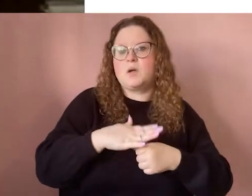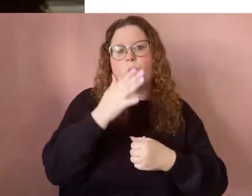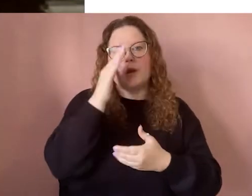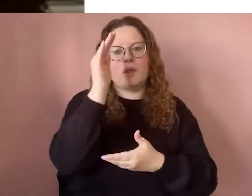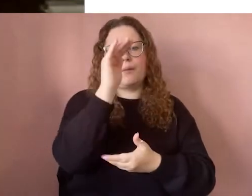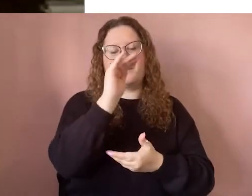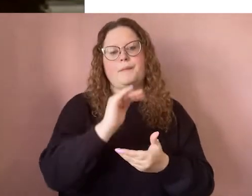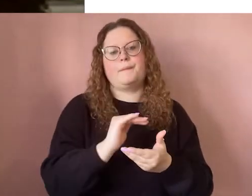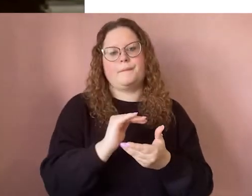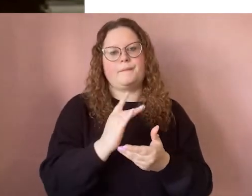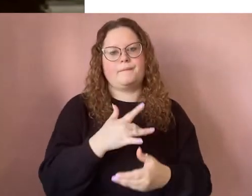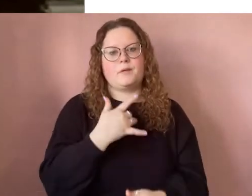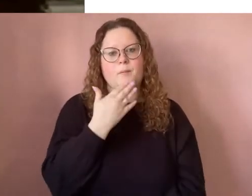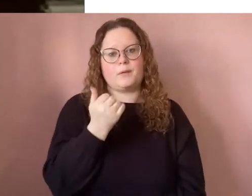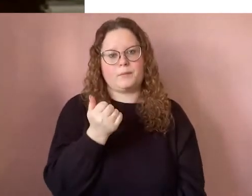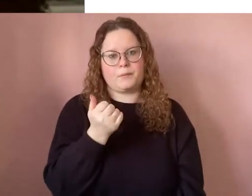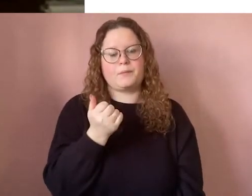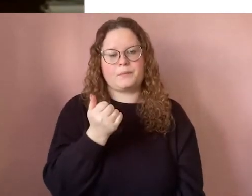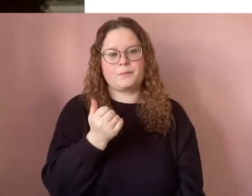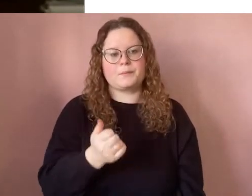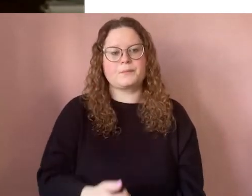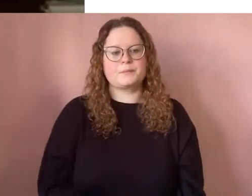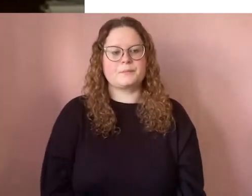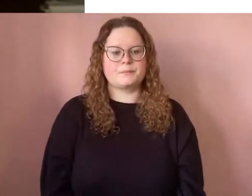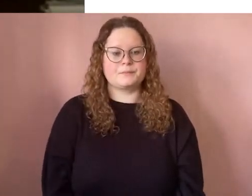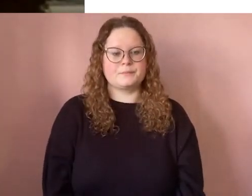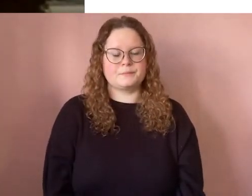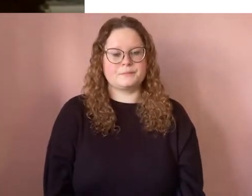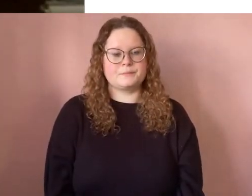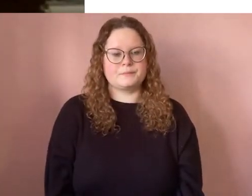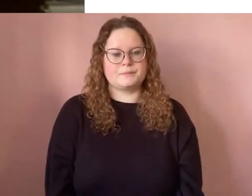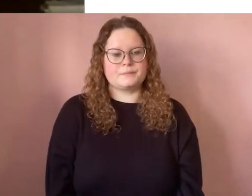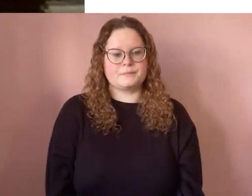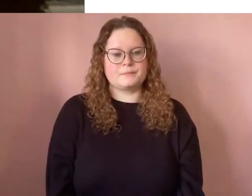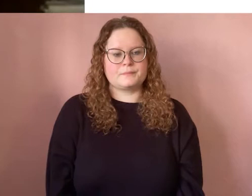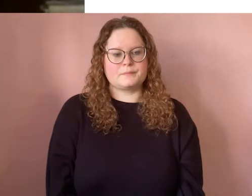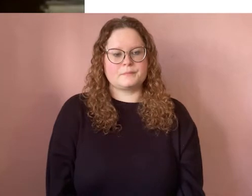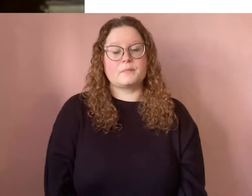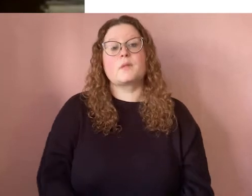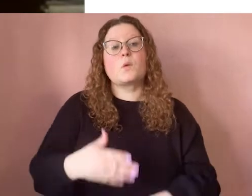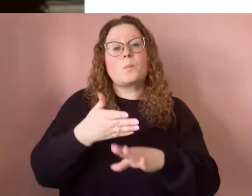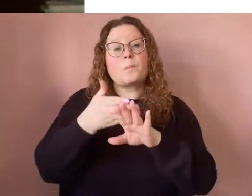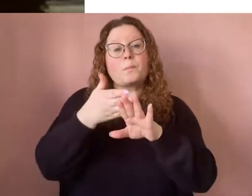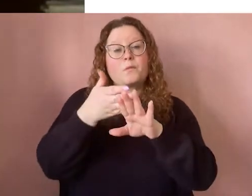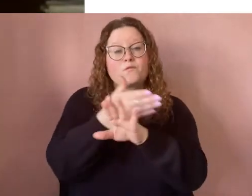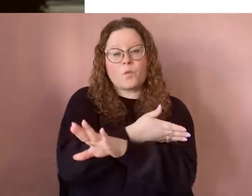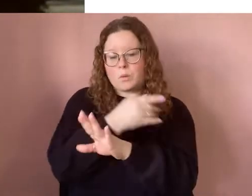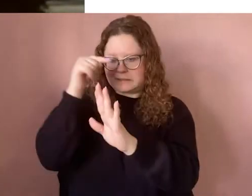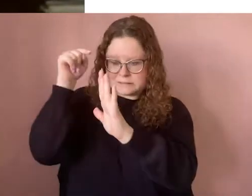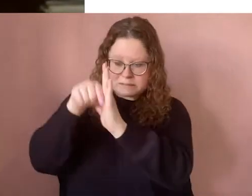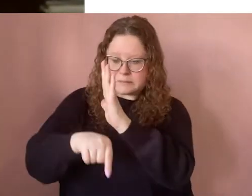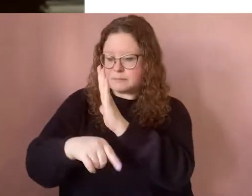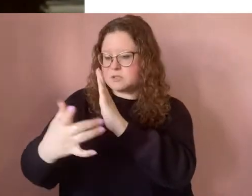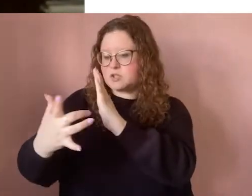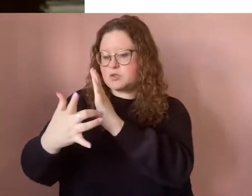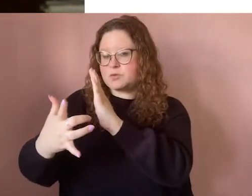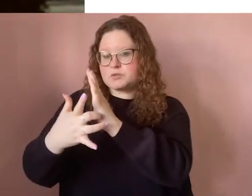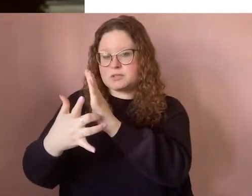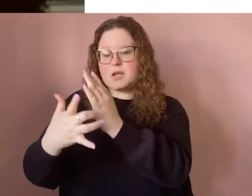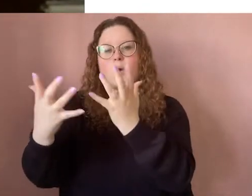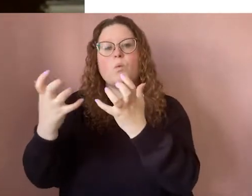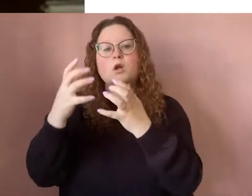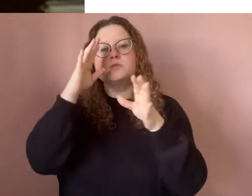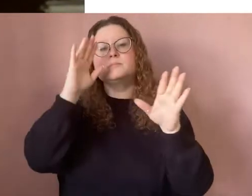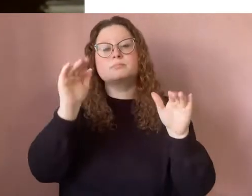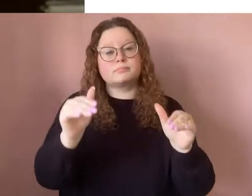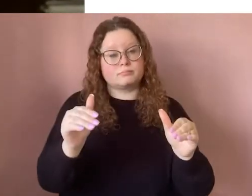to come. Let me paint the picture, first of all, before I get into the technology questions. Let me paint the